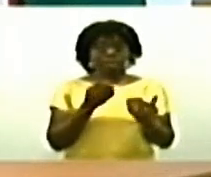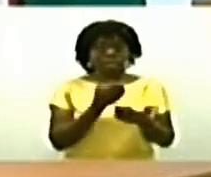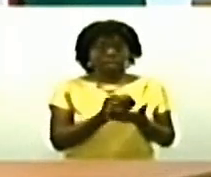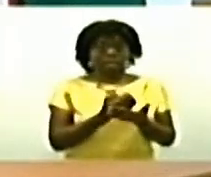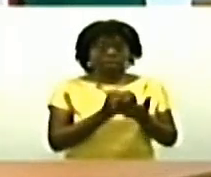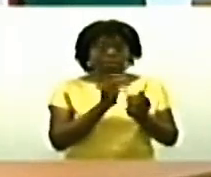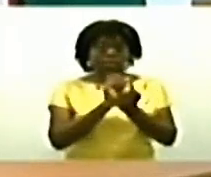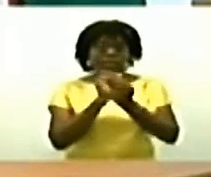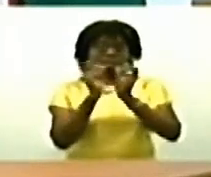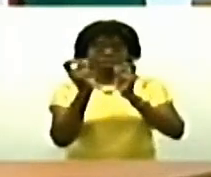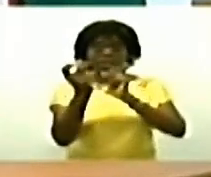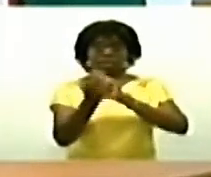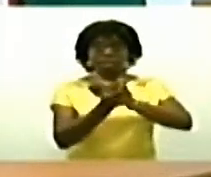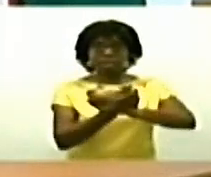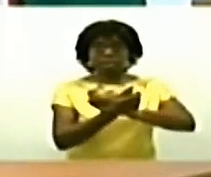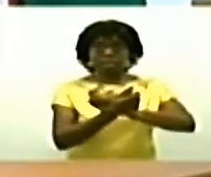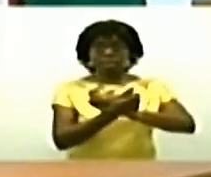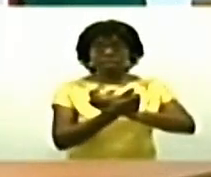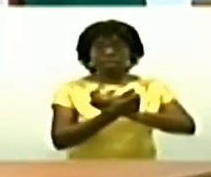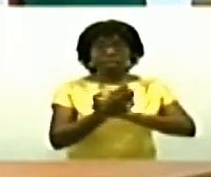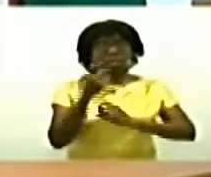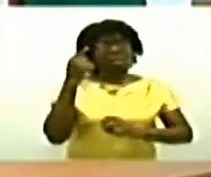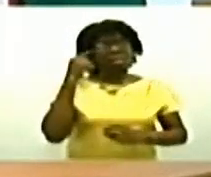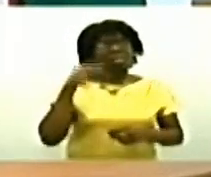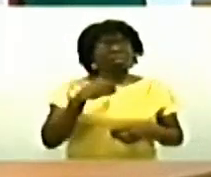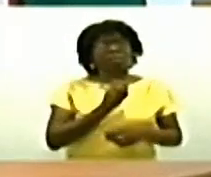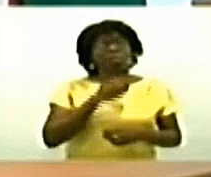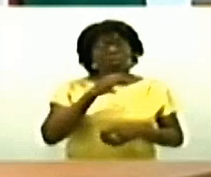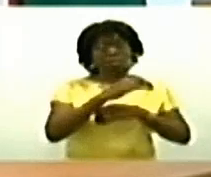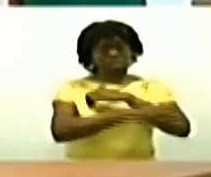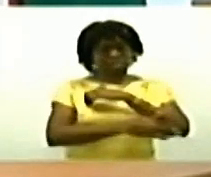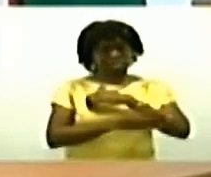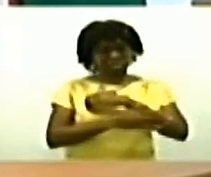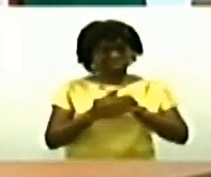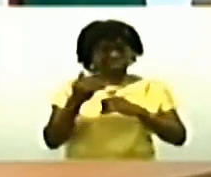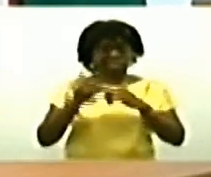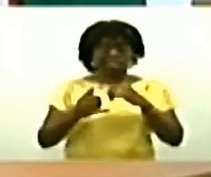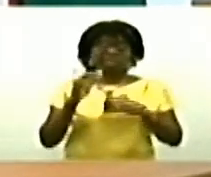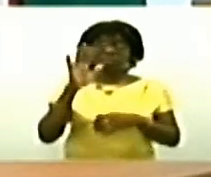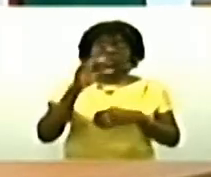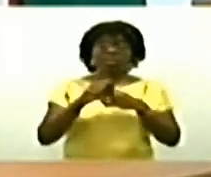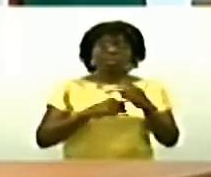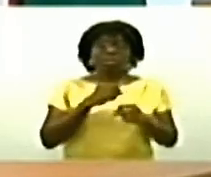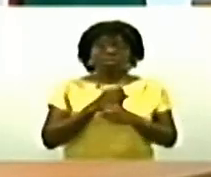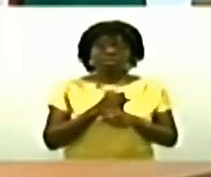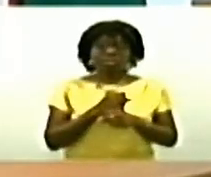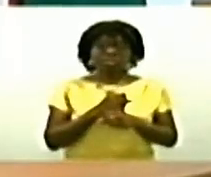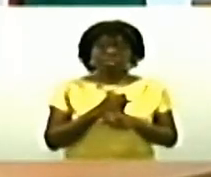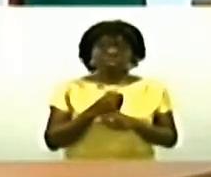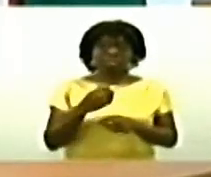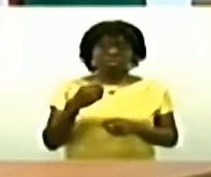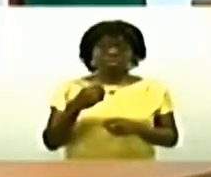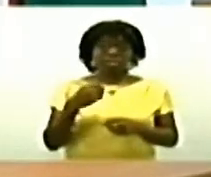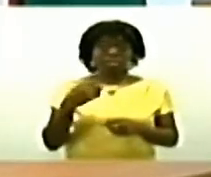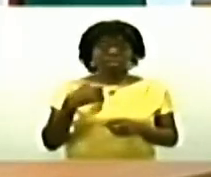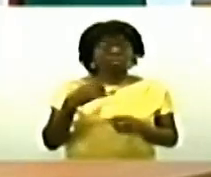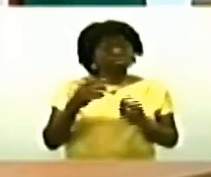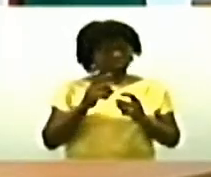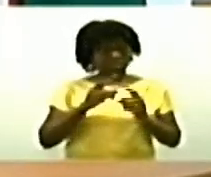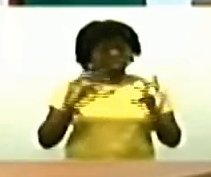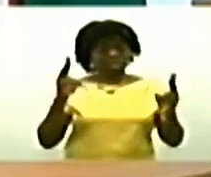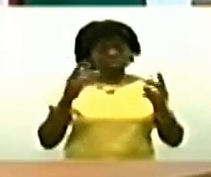transformation. I think our country in the last 5 years have been exceedingly